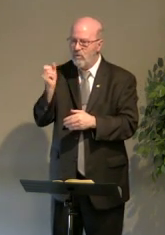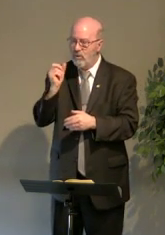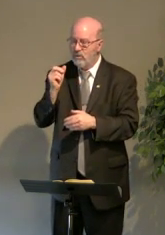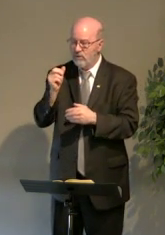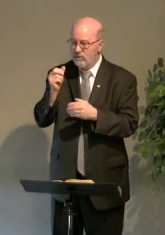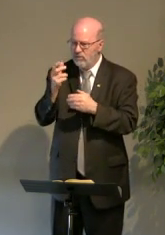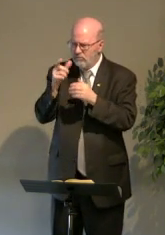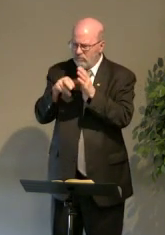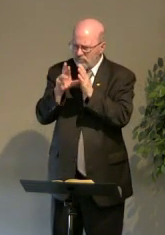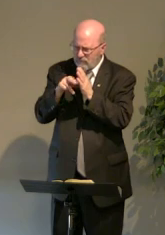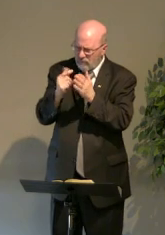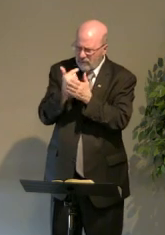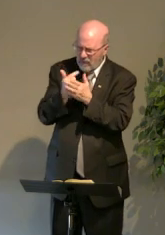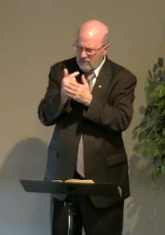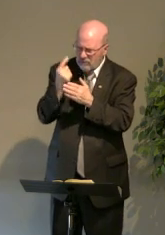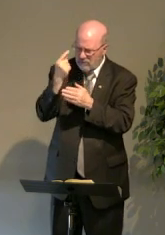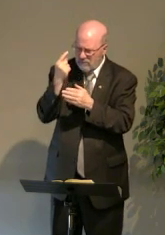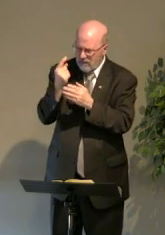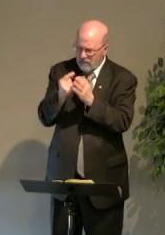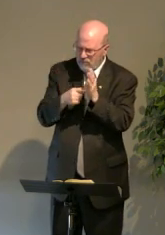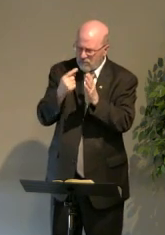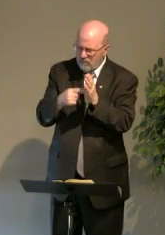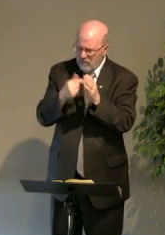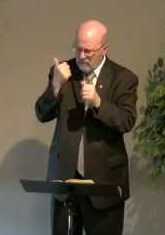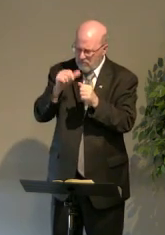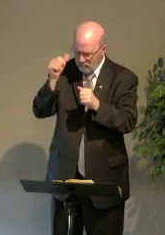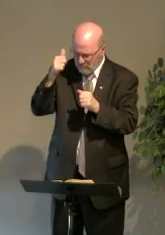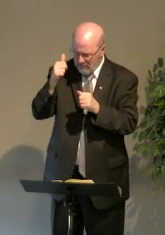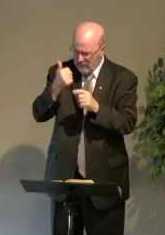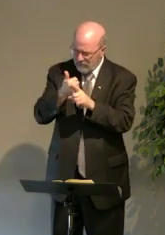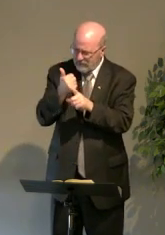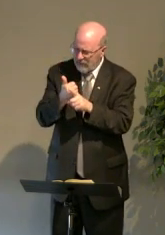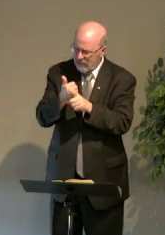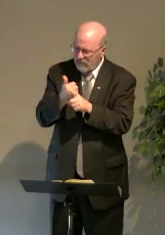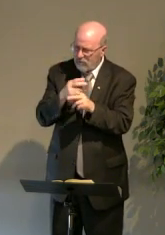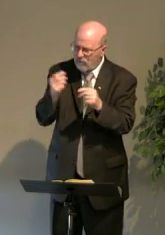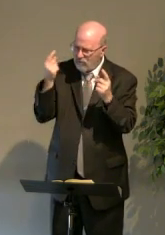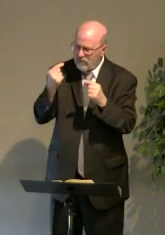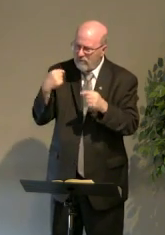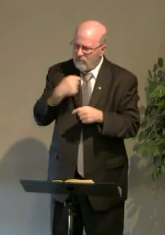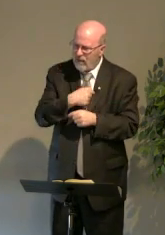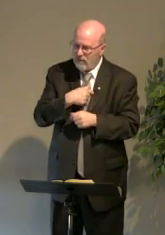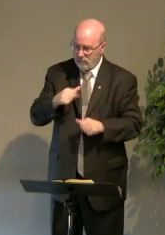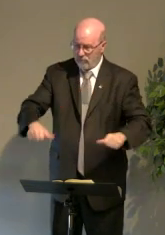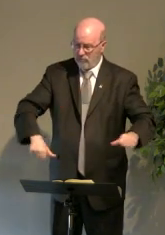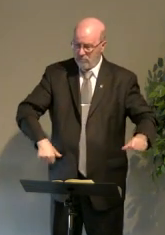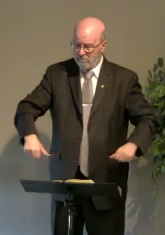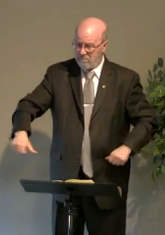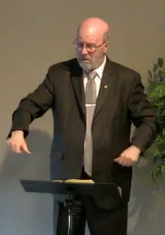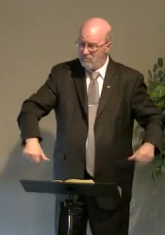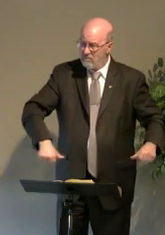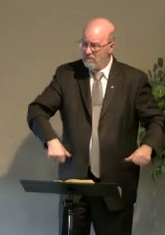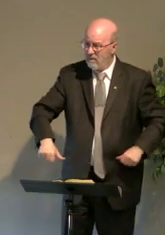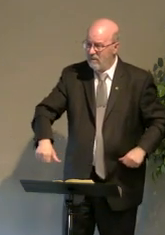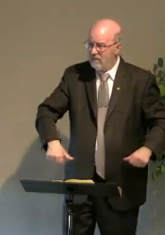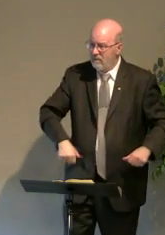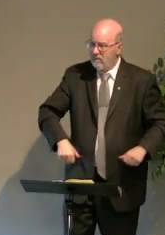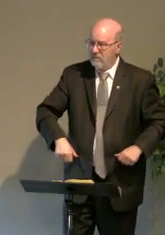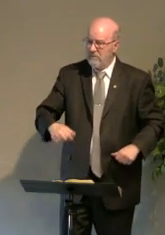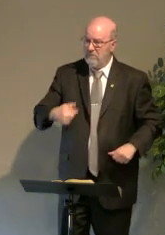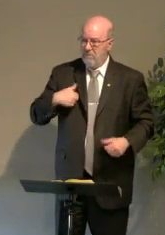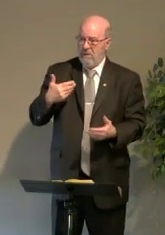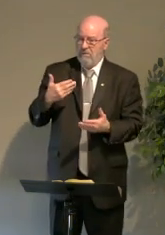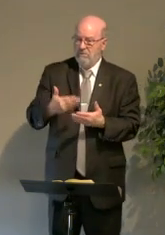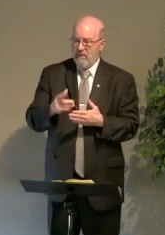the gospel in your mind once in a while and remind yourself there's no reason for us to boast. This is how I got to that